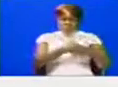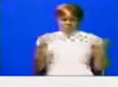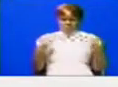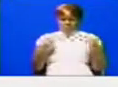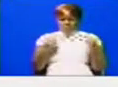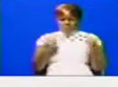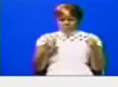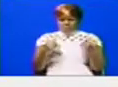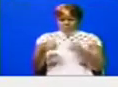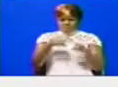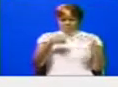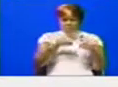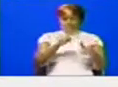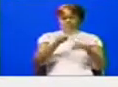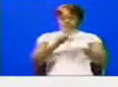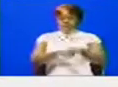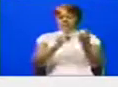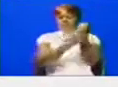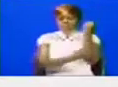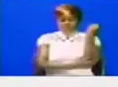kill children when there's poverty.